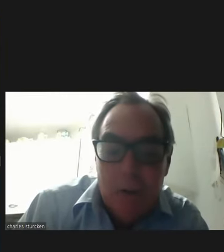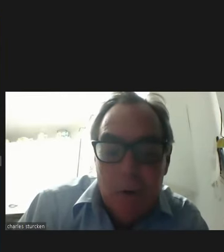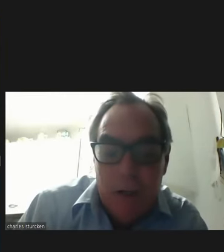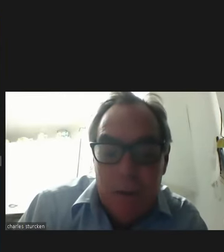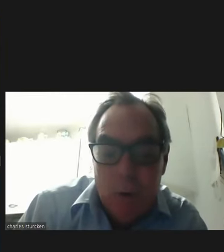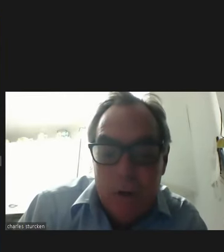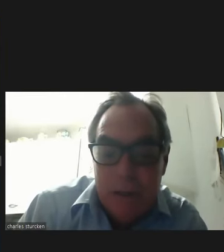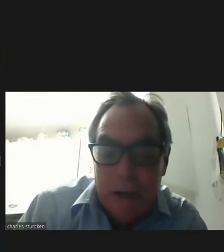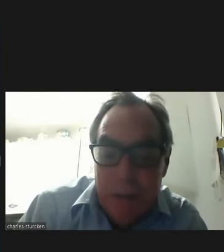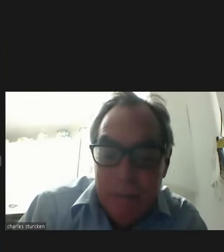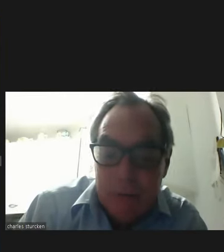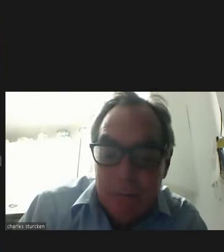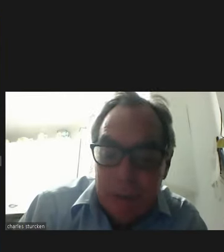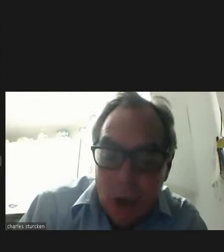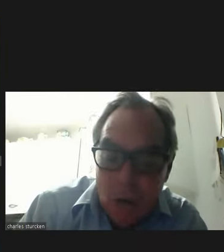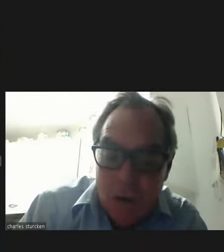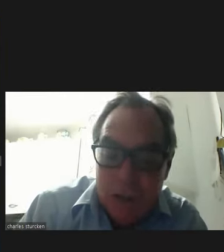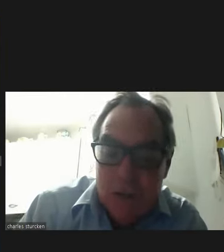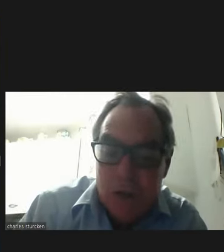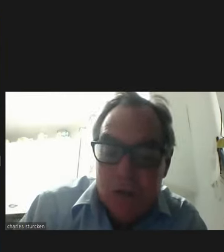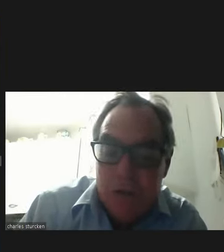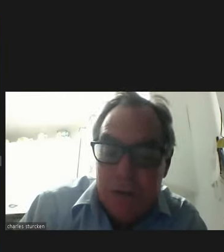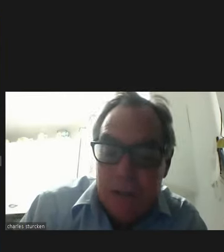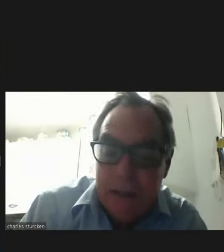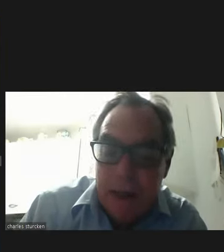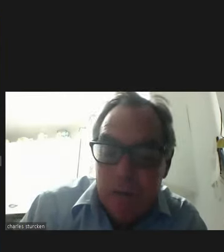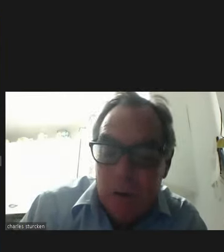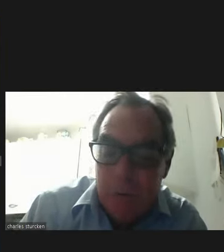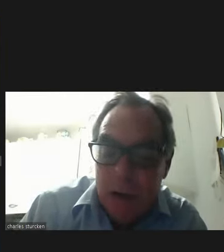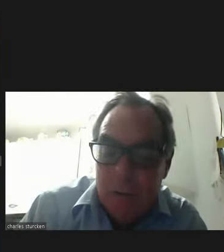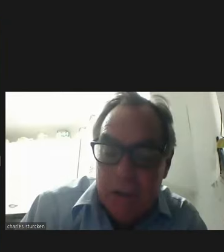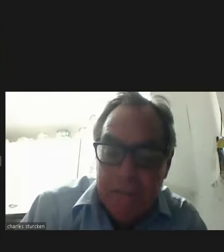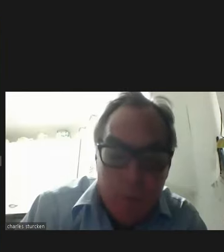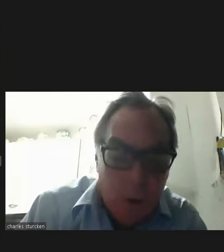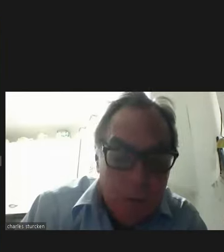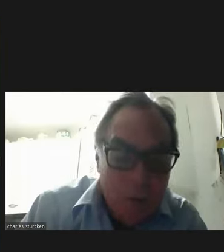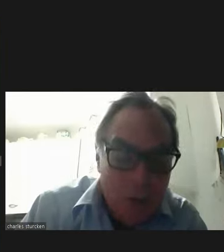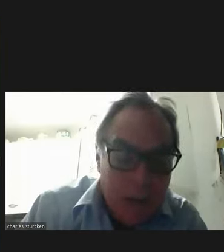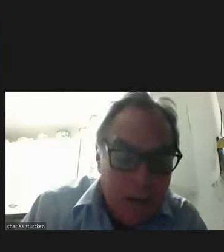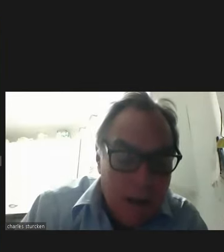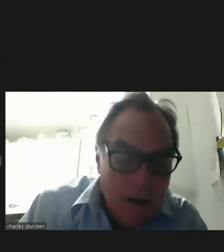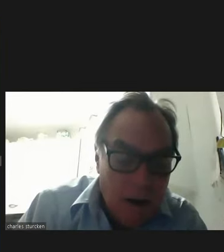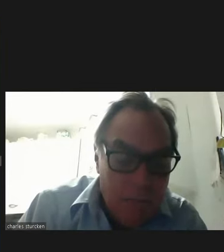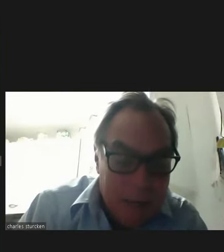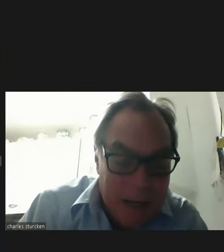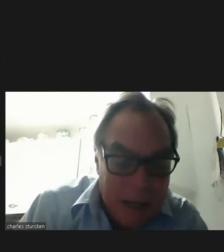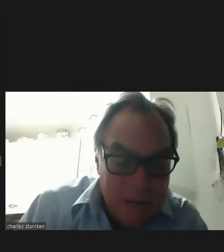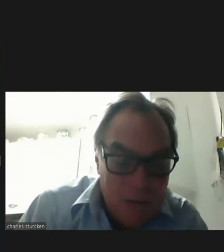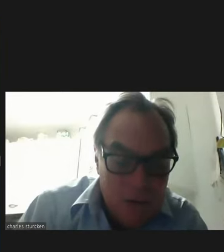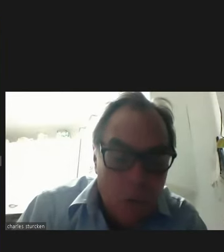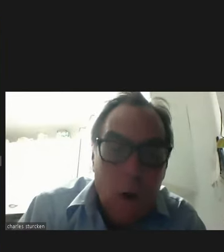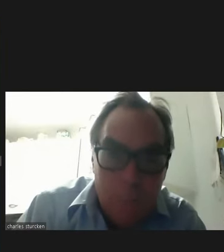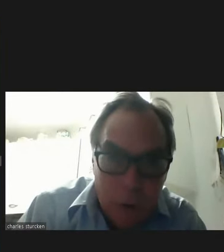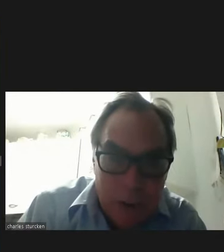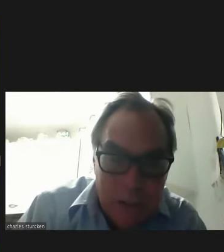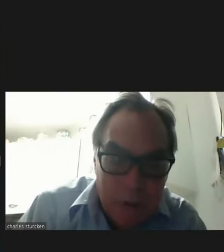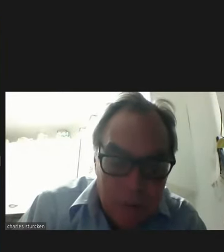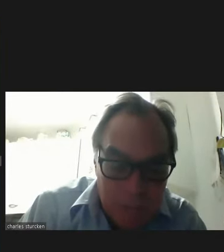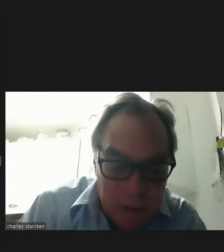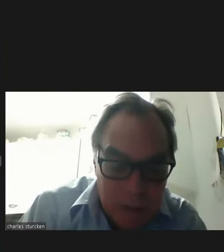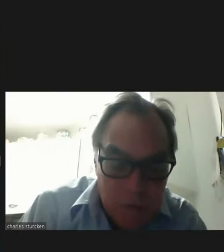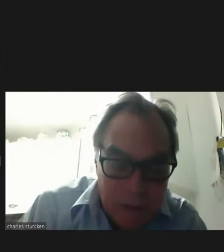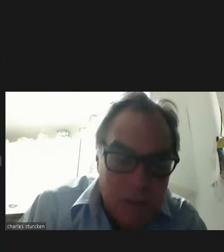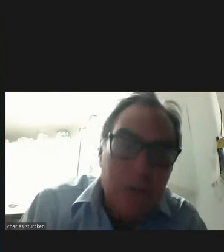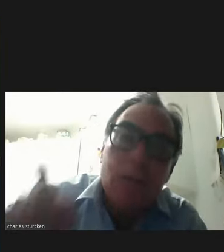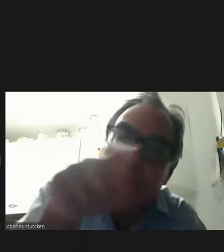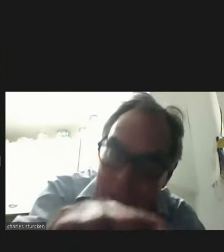six community boards that are mapped below 60th Street account for approximately 40% of Manhattan's 1.7